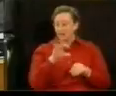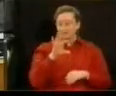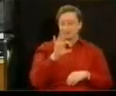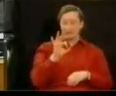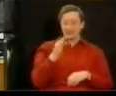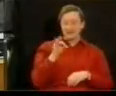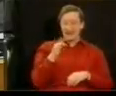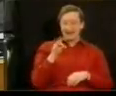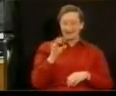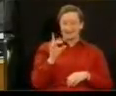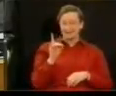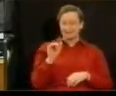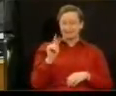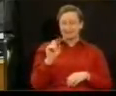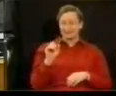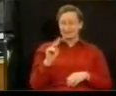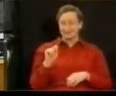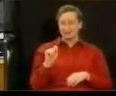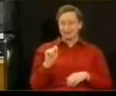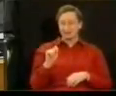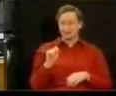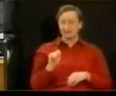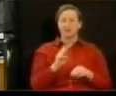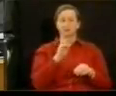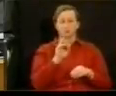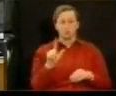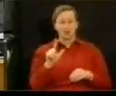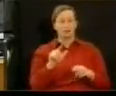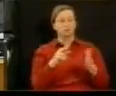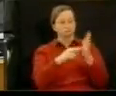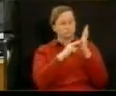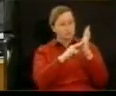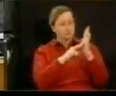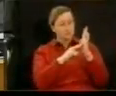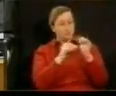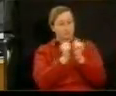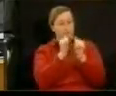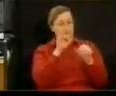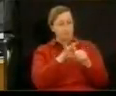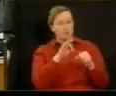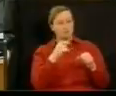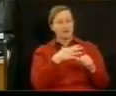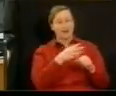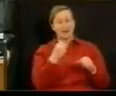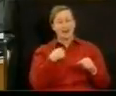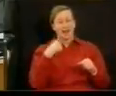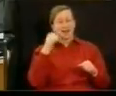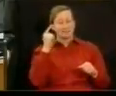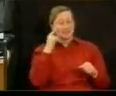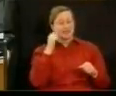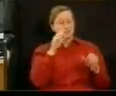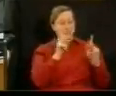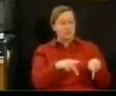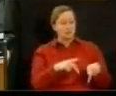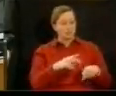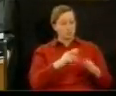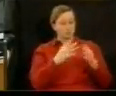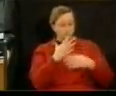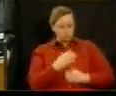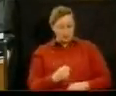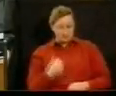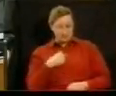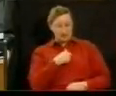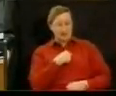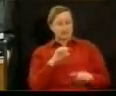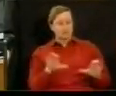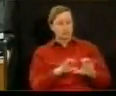well represented, I think, by the vote we got, and I feel like the people trust us to make the right decisions, and I think we should